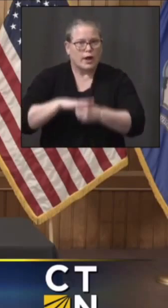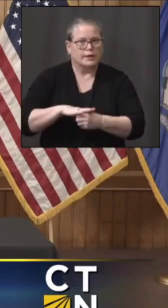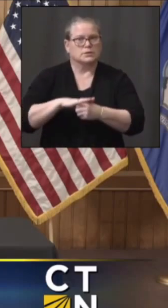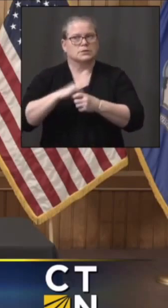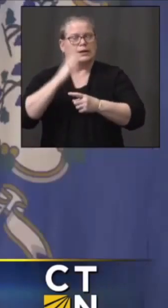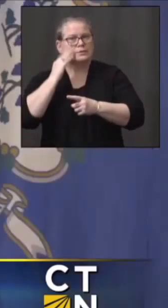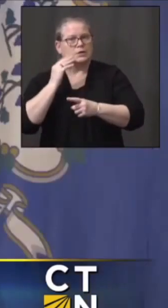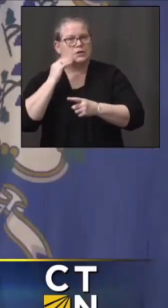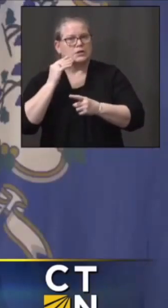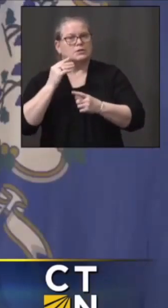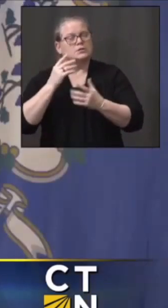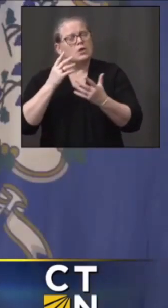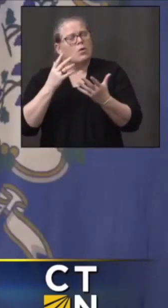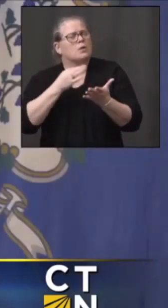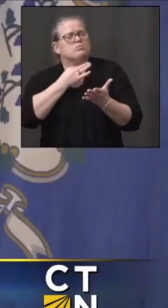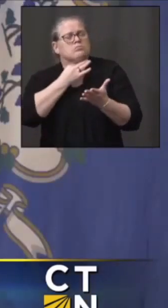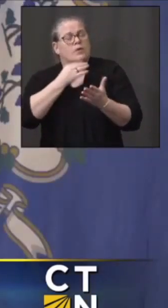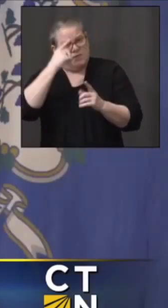That's, I